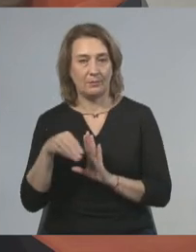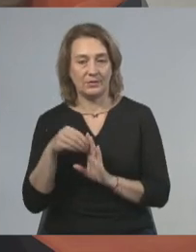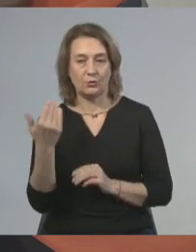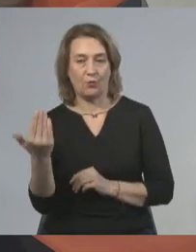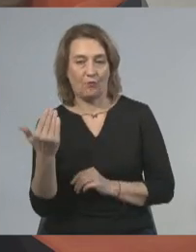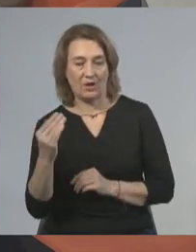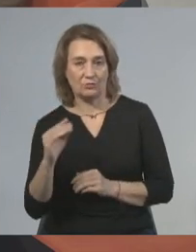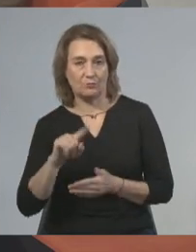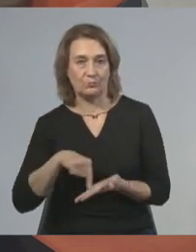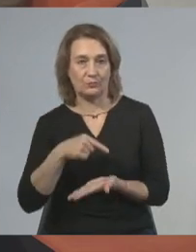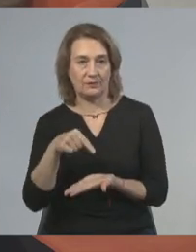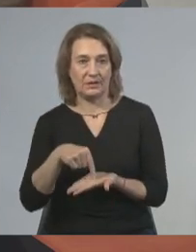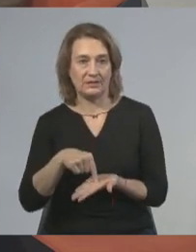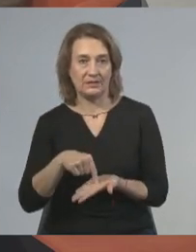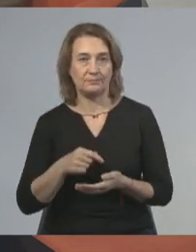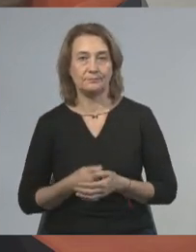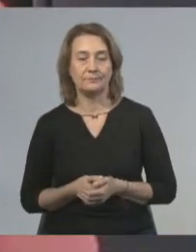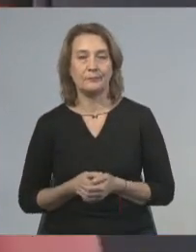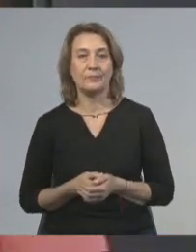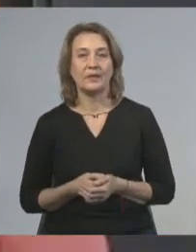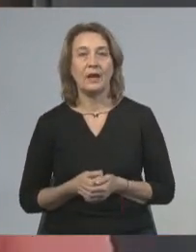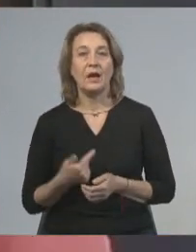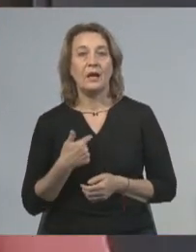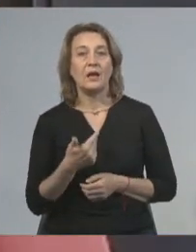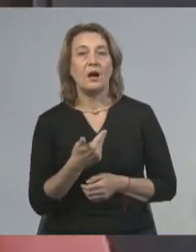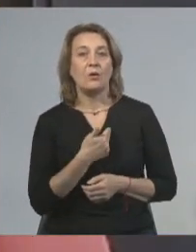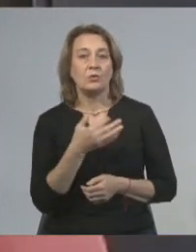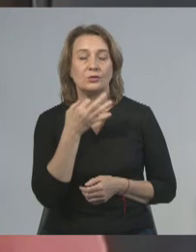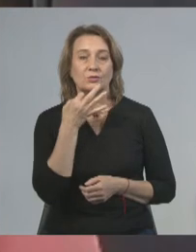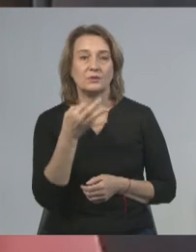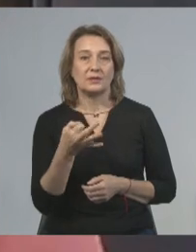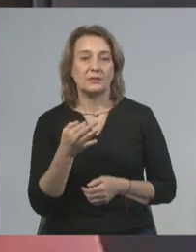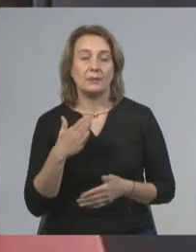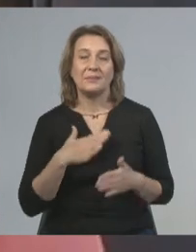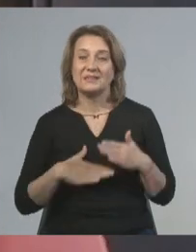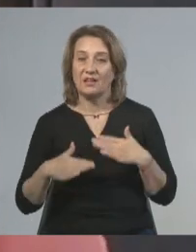to influence your covering of the local elections